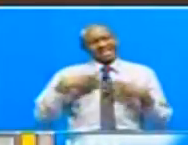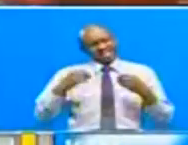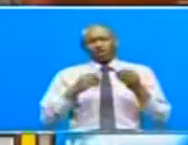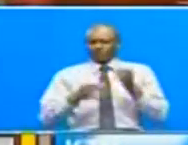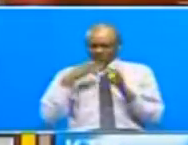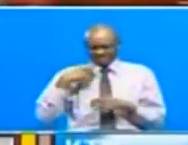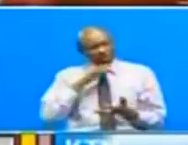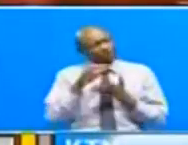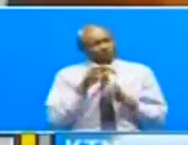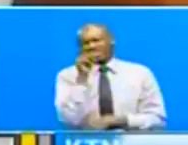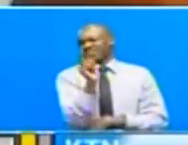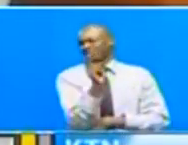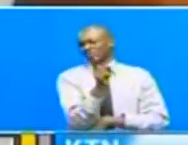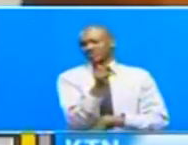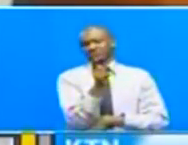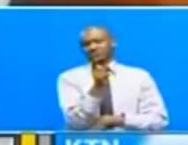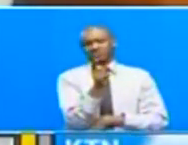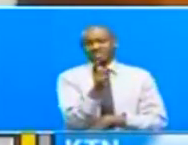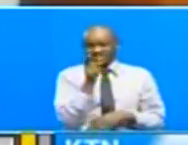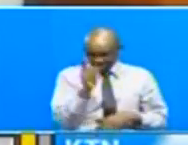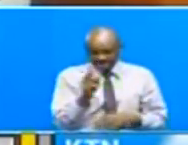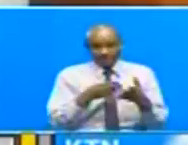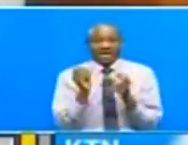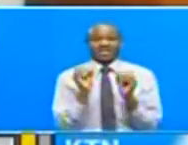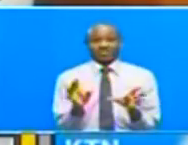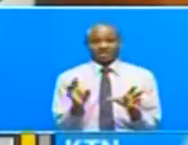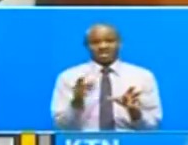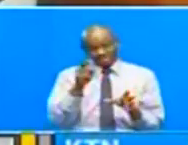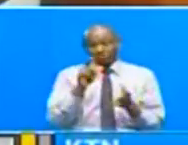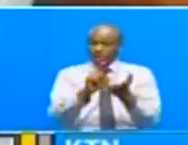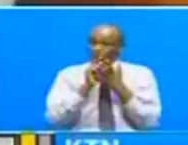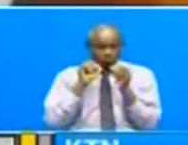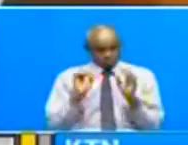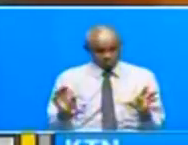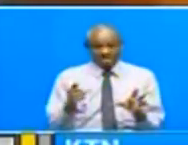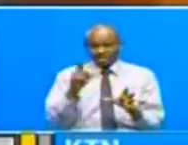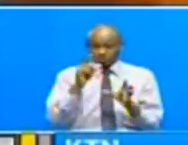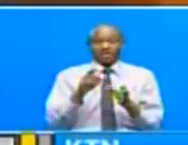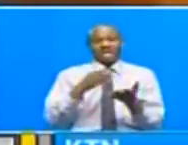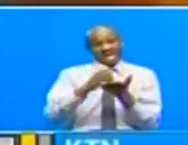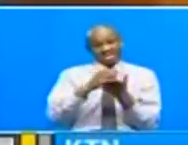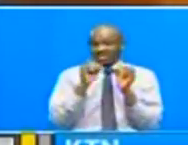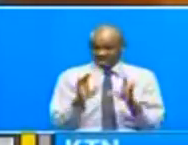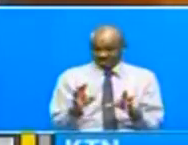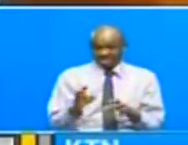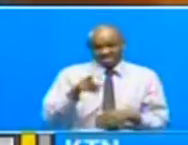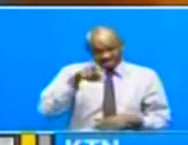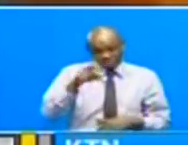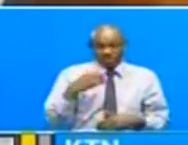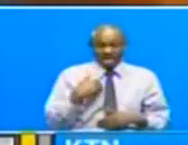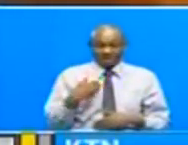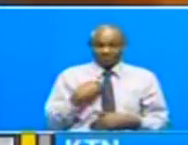not explain it satisfactorily. This is not a purchase, it's not a loan, it's not a lease. Because there has been a sort